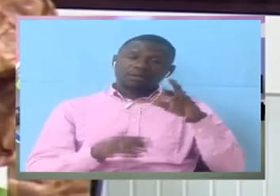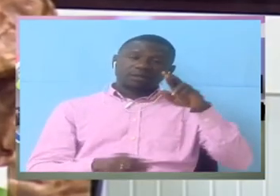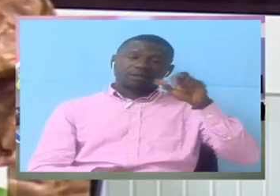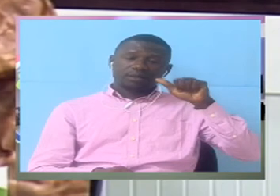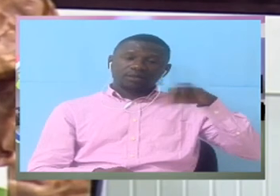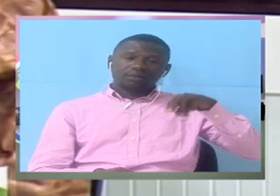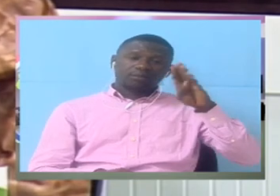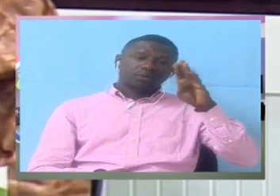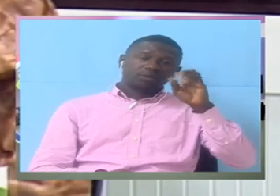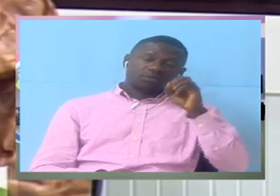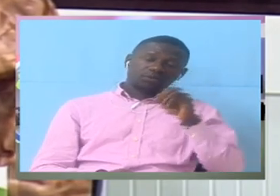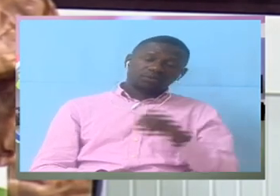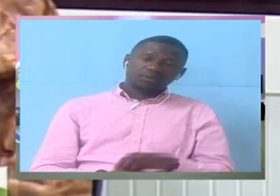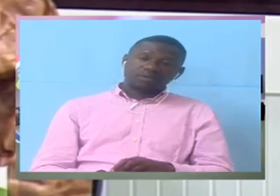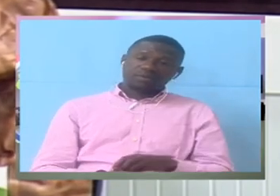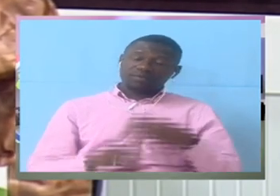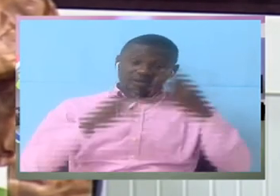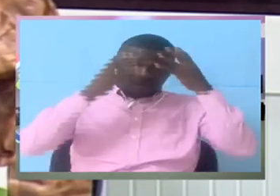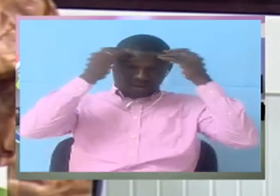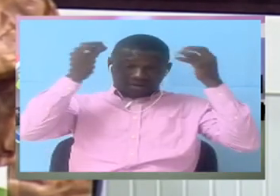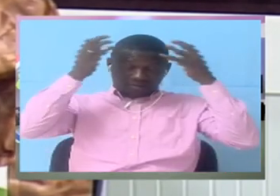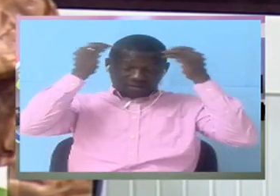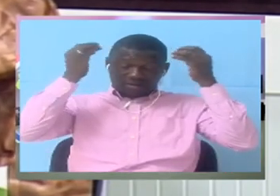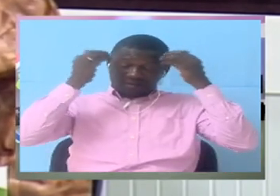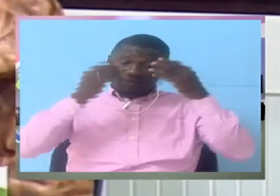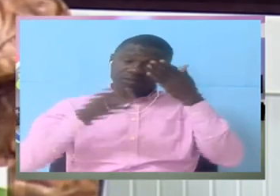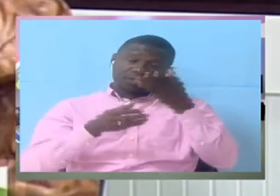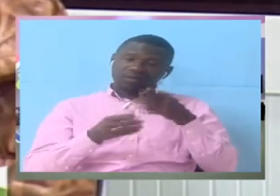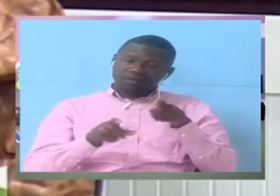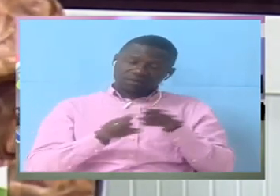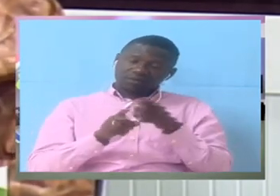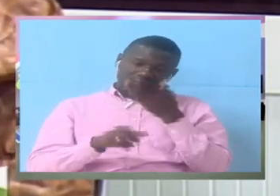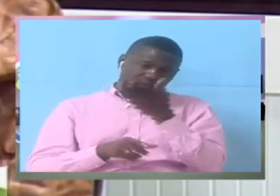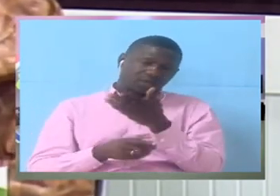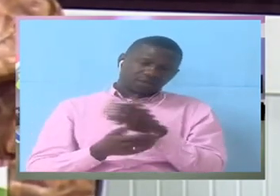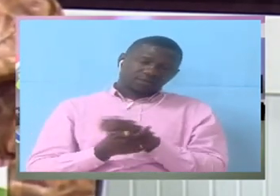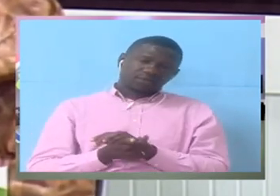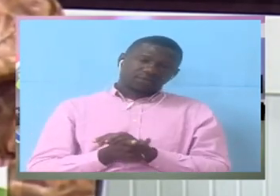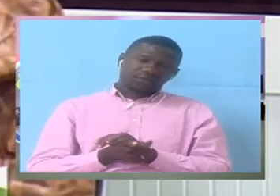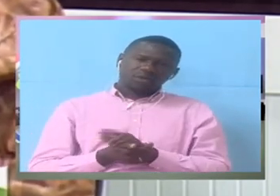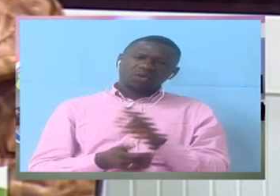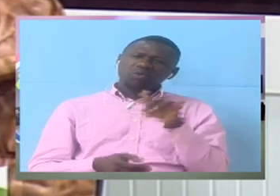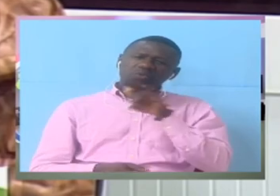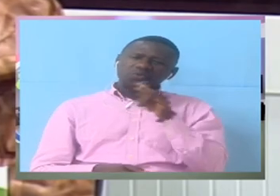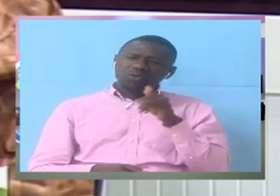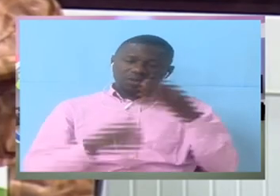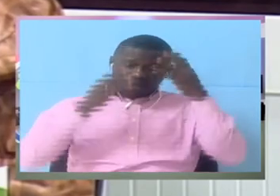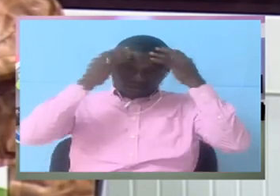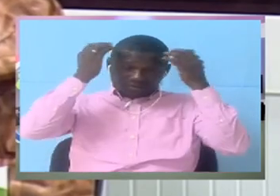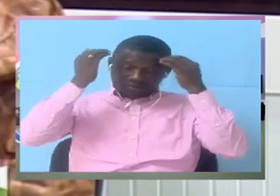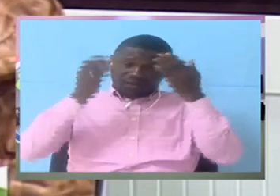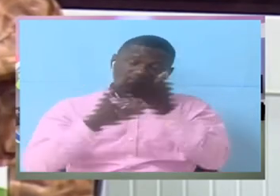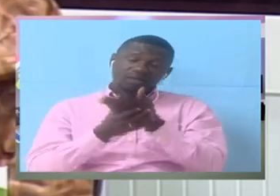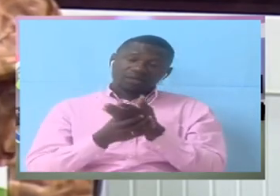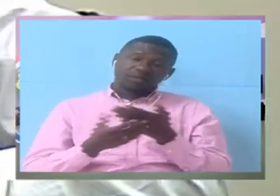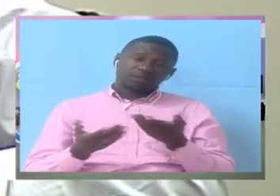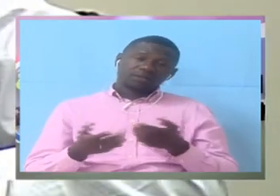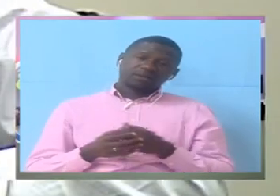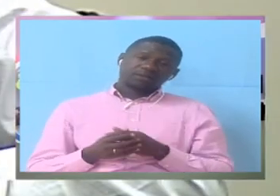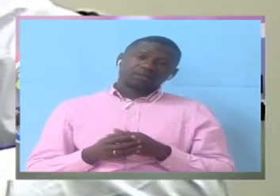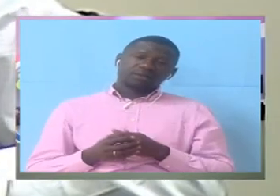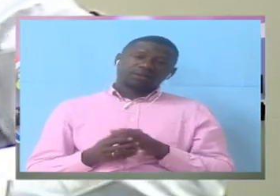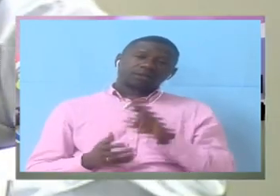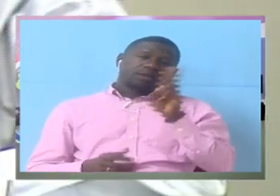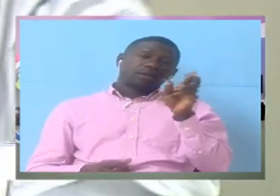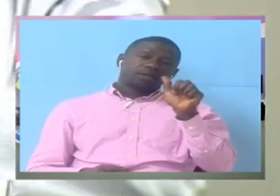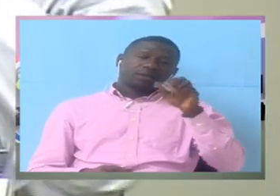Khalifa Sala Rambo. Khalifa Fama Bodlal. Even Khalifa Sala was there. Which Khalifa Sala? Khalifa Sala Kilim. The same one, Khalifa Sala. Amadou Ba was number 4. Until ni Ojele be number